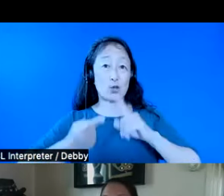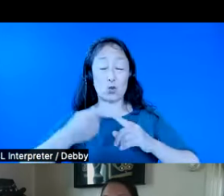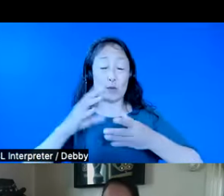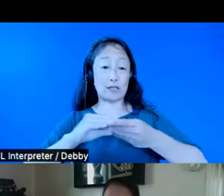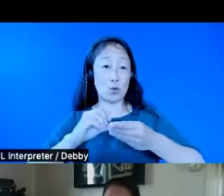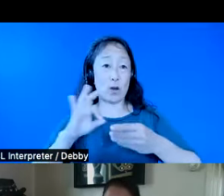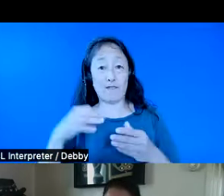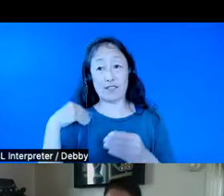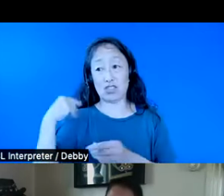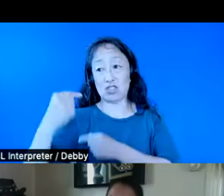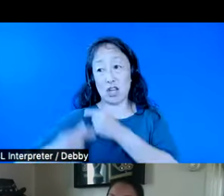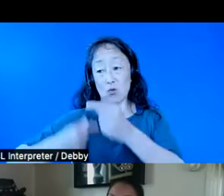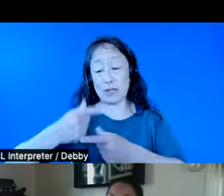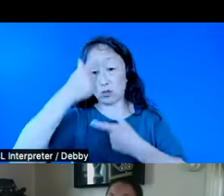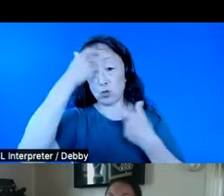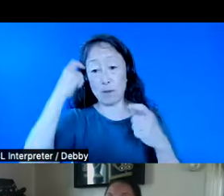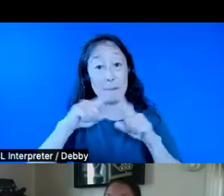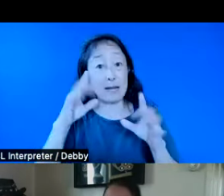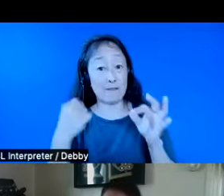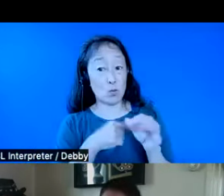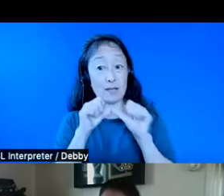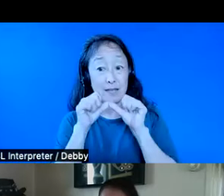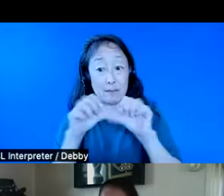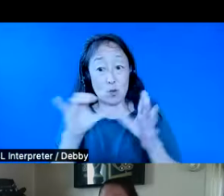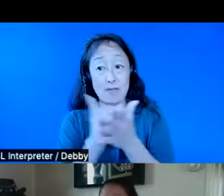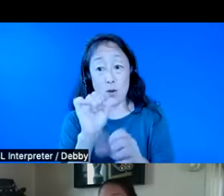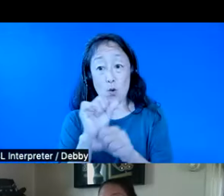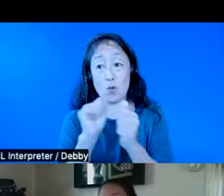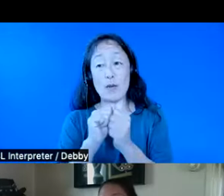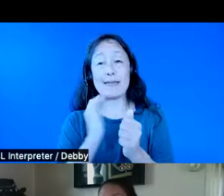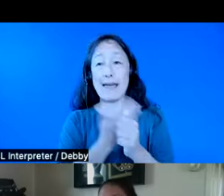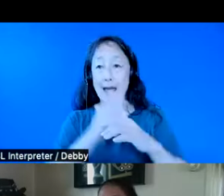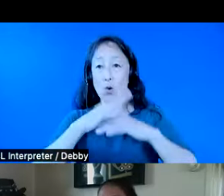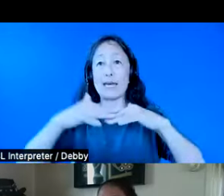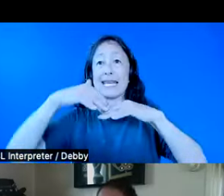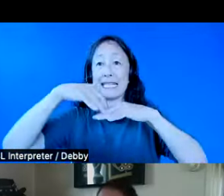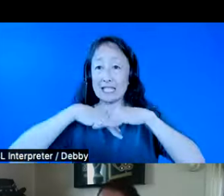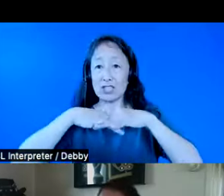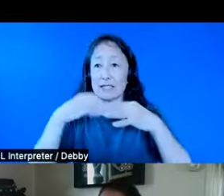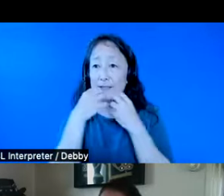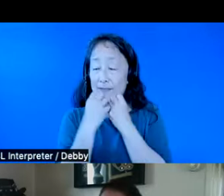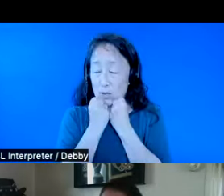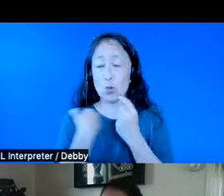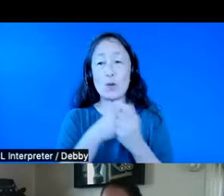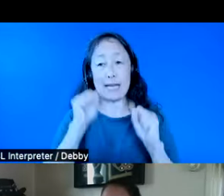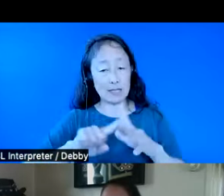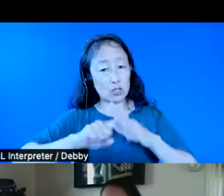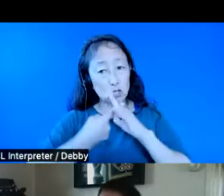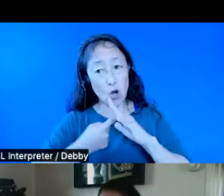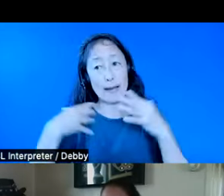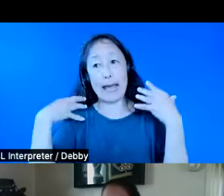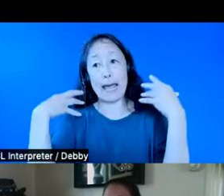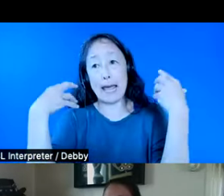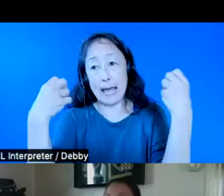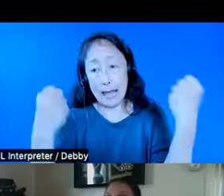But if we keep doing this work with our Indigenous virtues, we can start healing generations. And then these